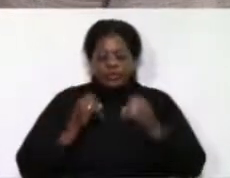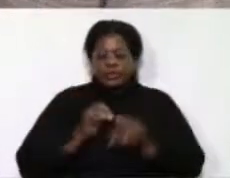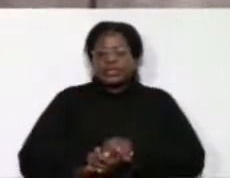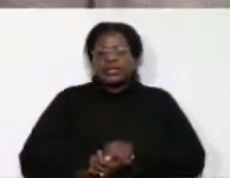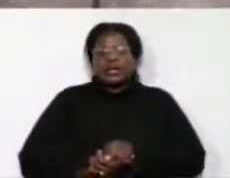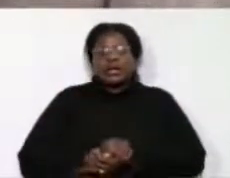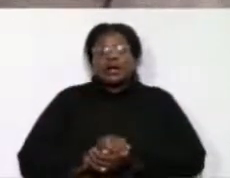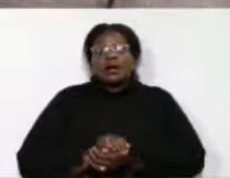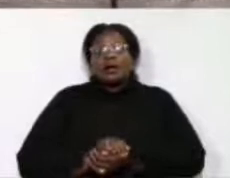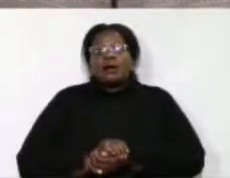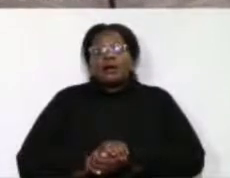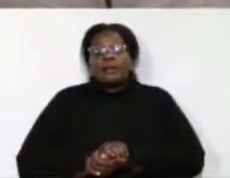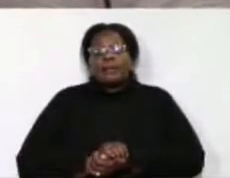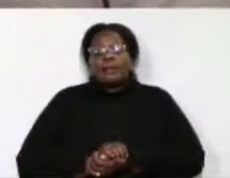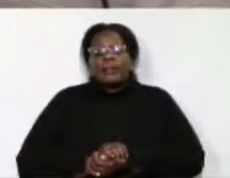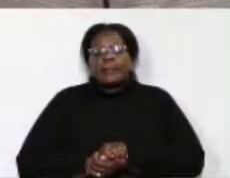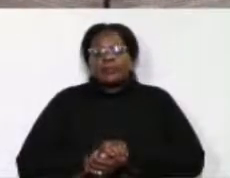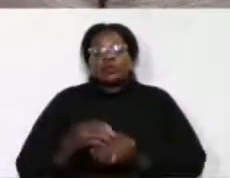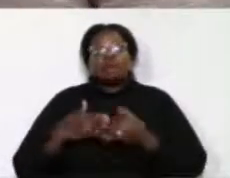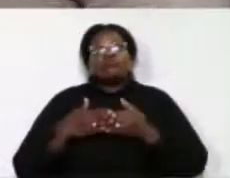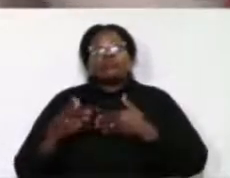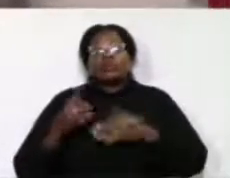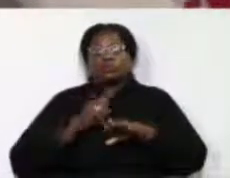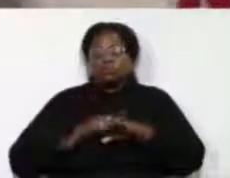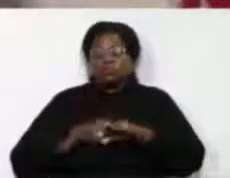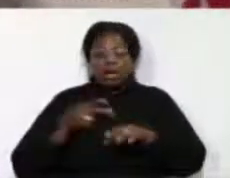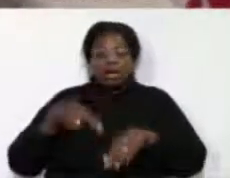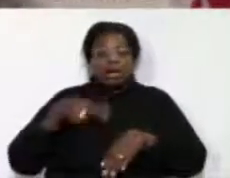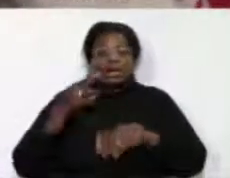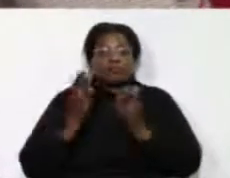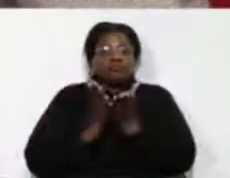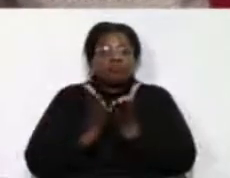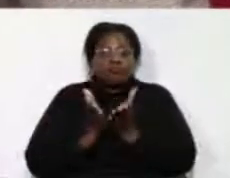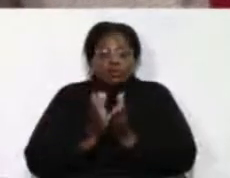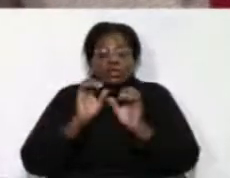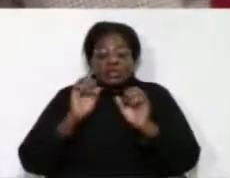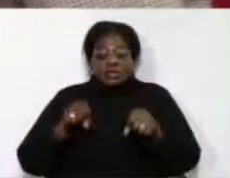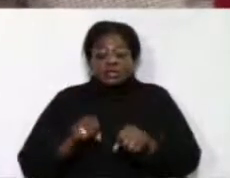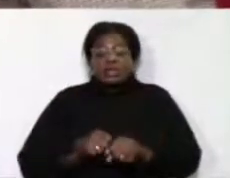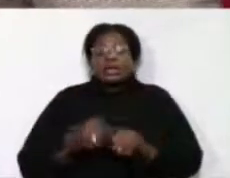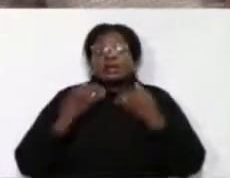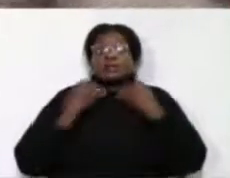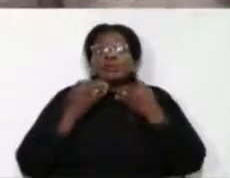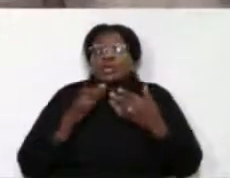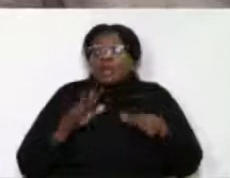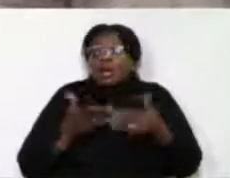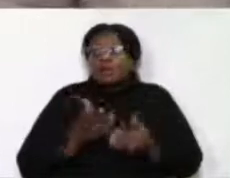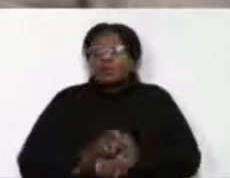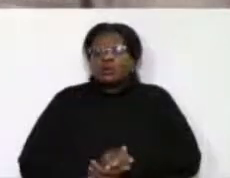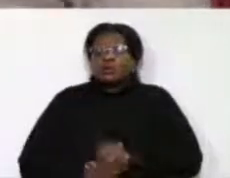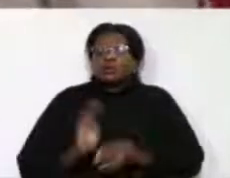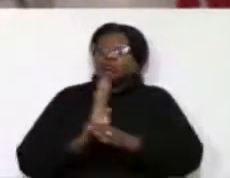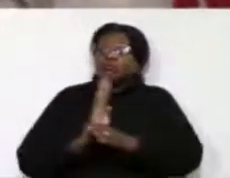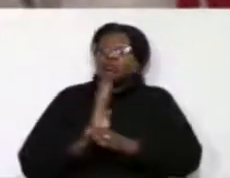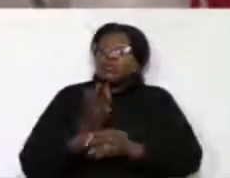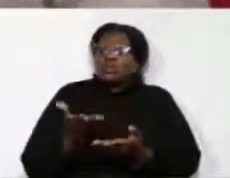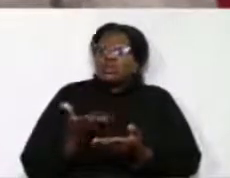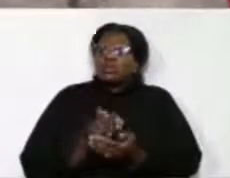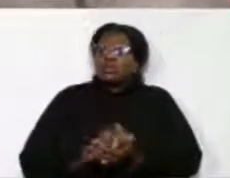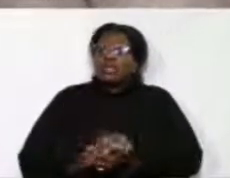did I've forgotten. that, It's a long time since I was at high school. But how important is it to the business? Well, if